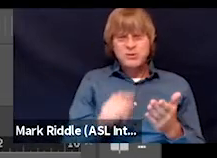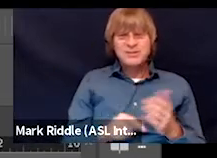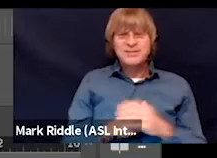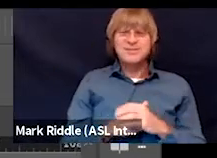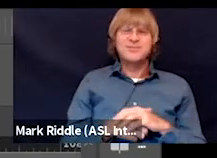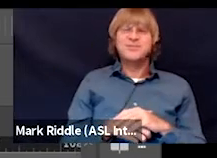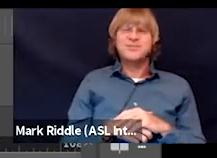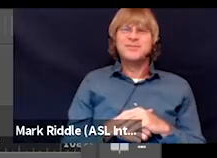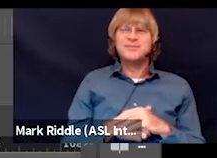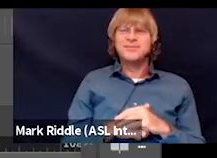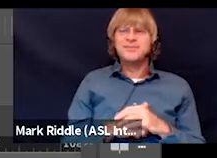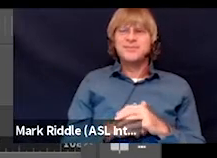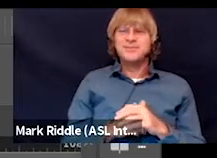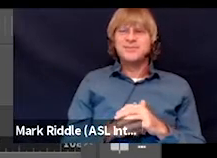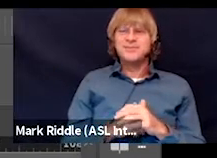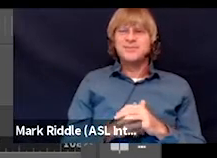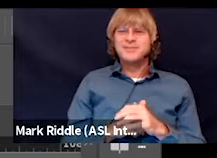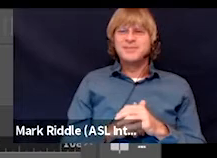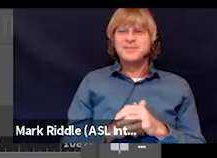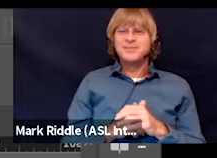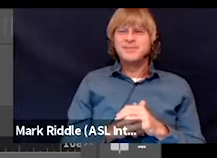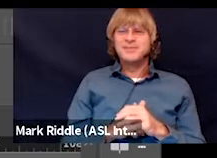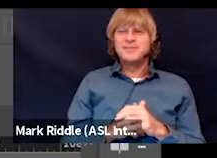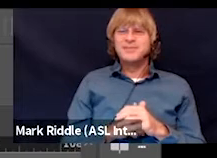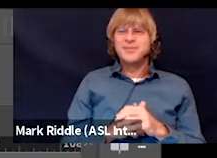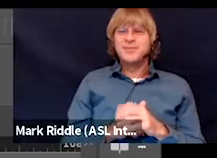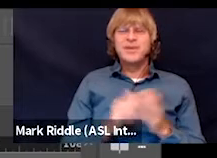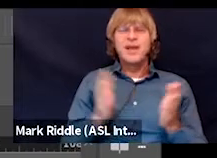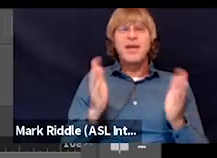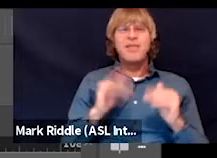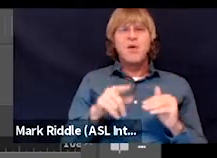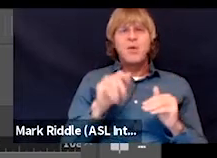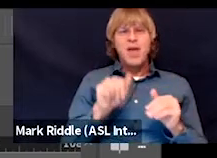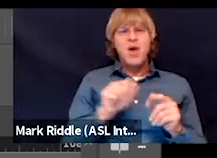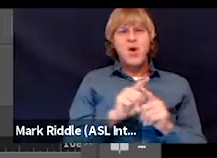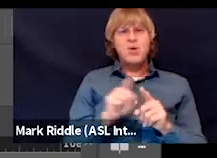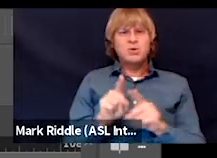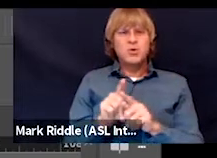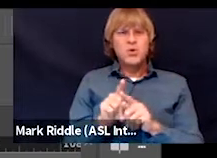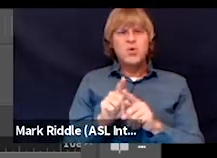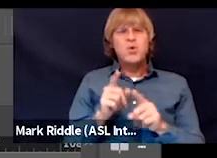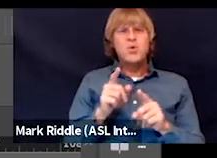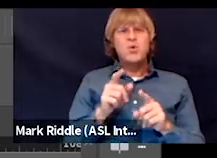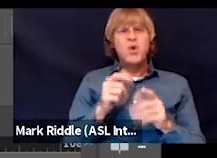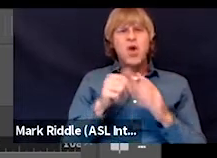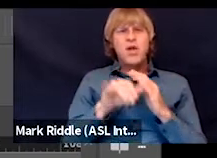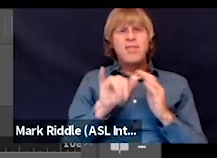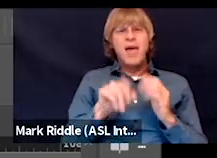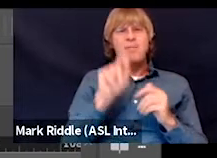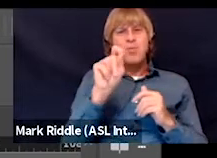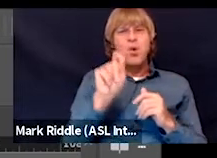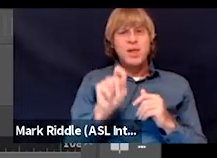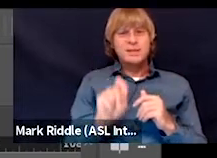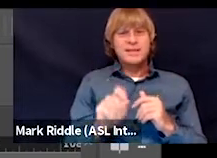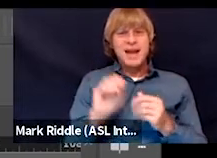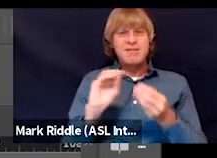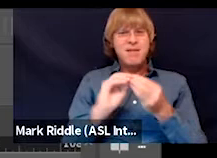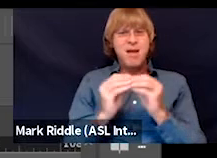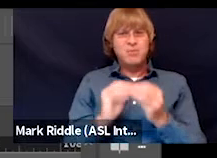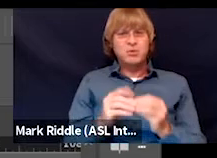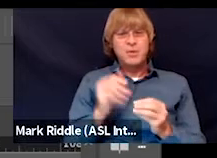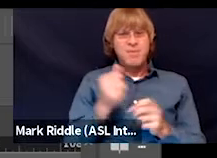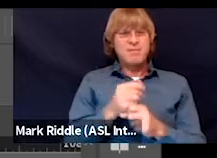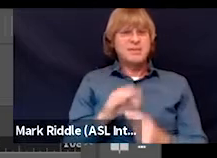And then you can also under your bullets and numbering, you can make